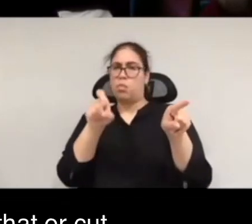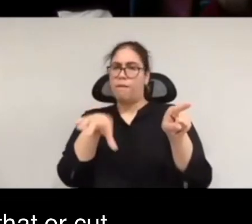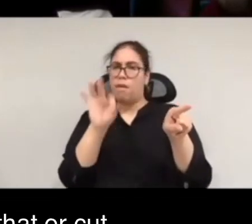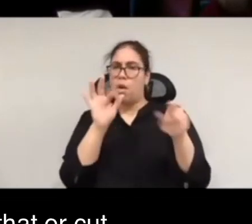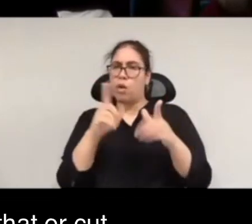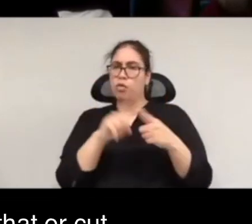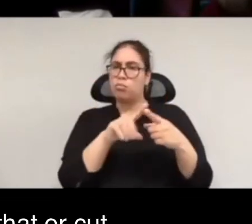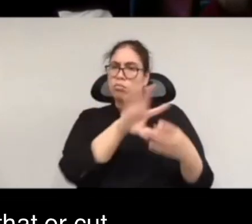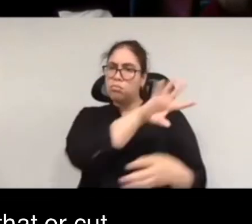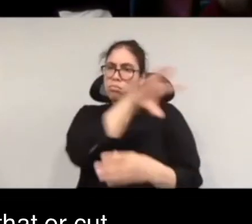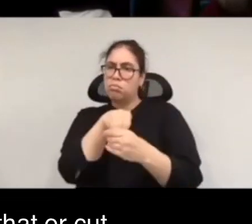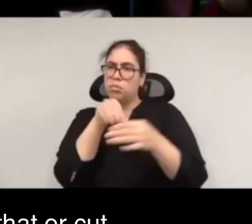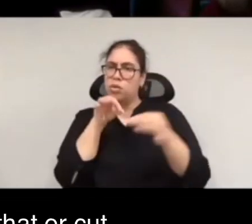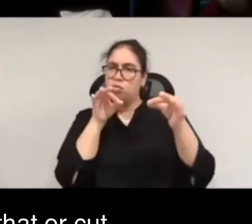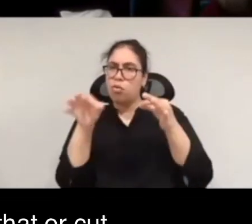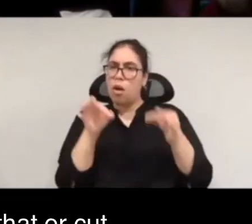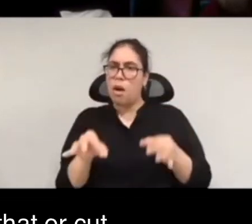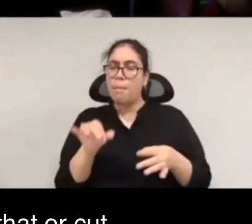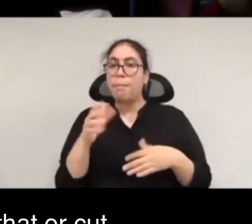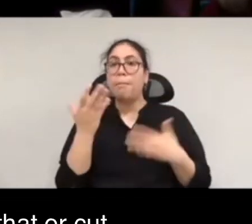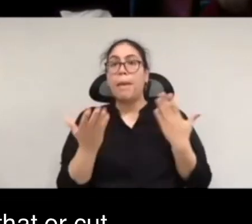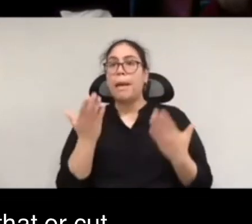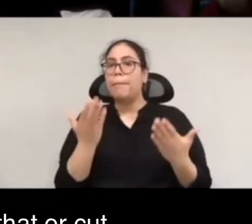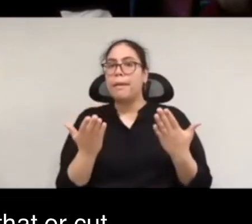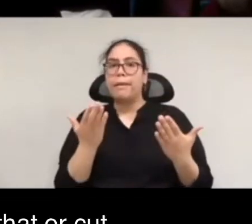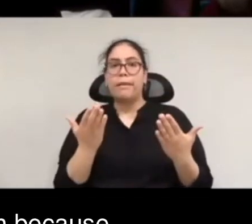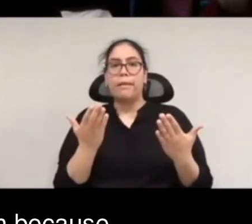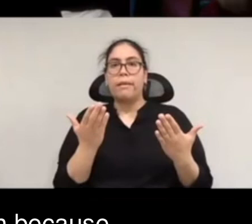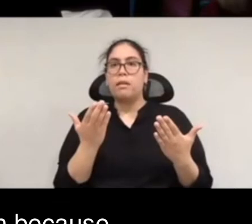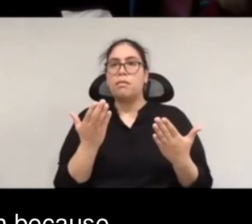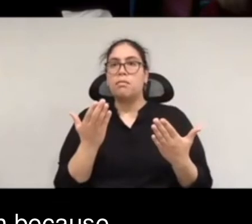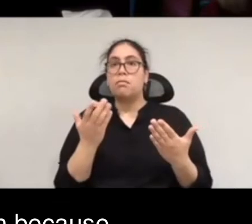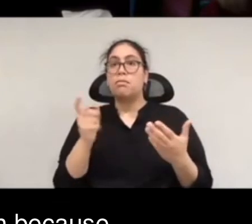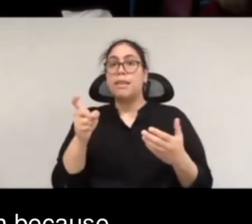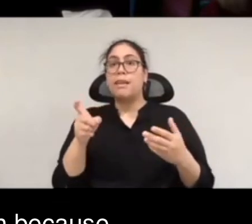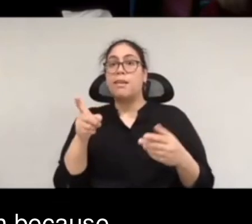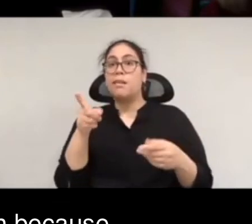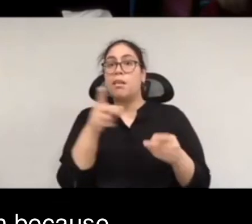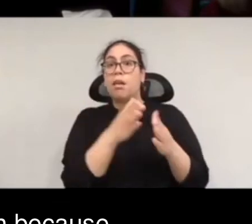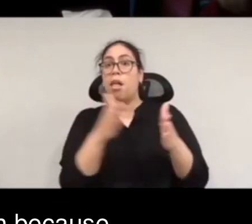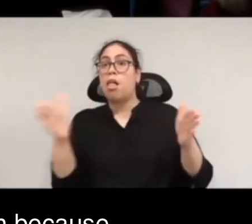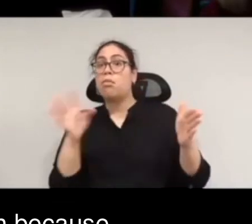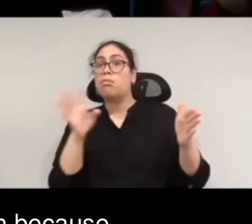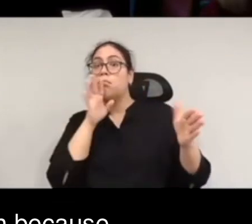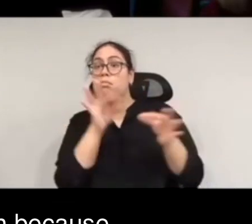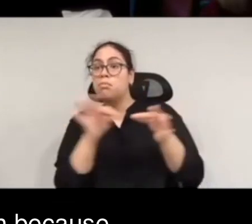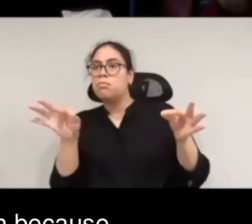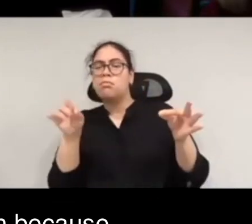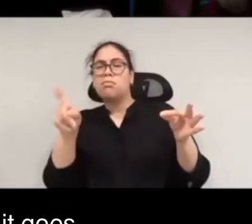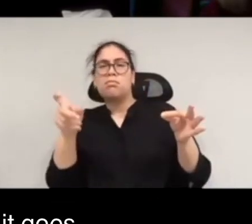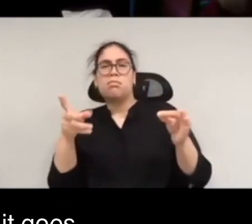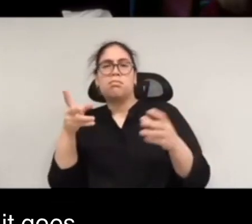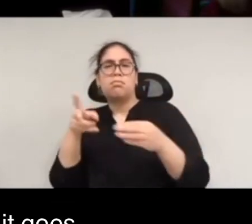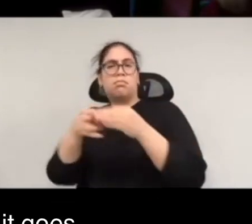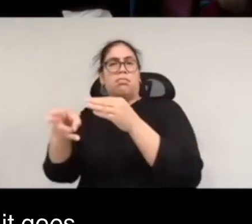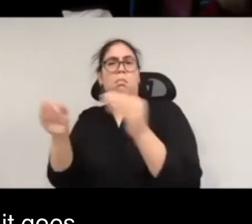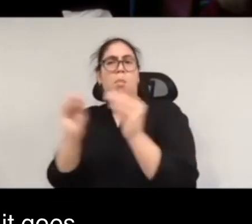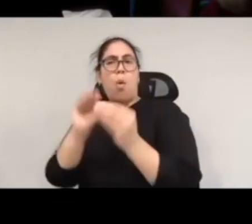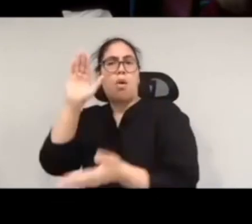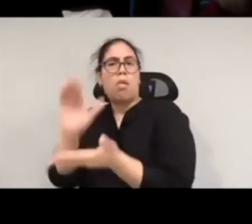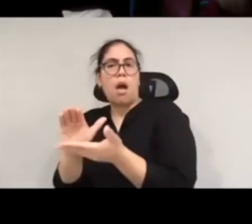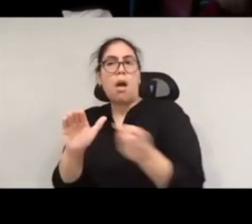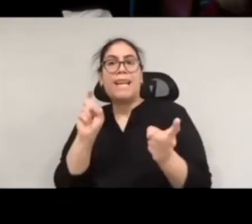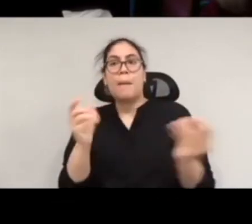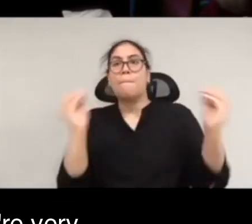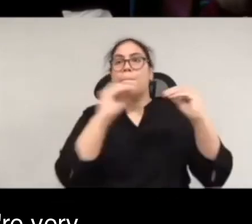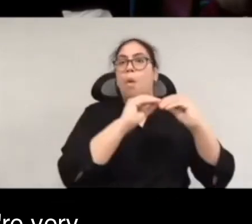to time code that or cut something else shorter or bring this in, because I feel this is relevant. So right. I think it goes